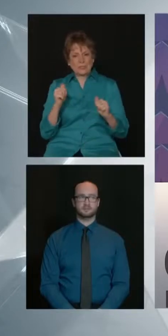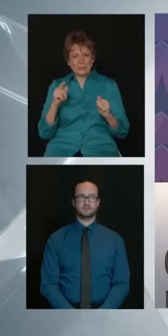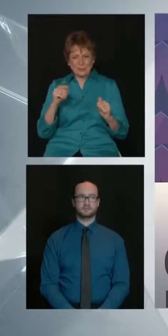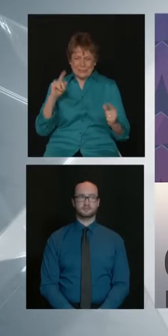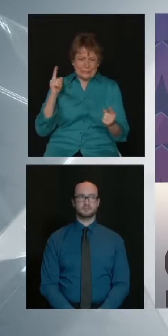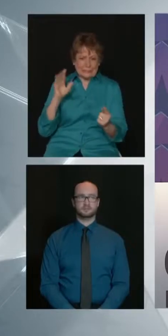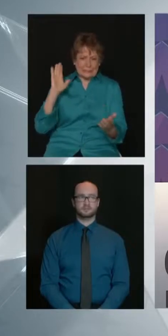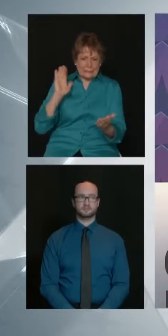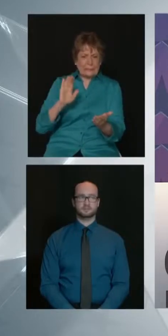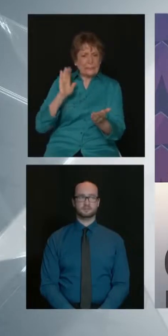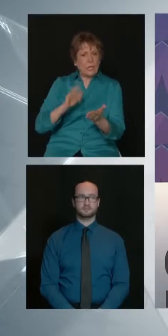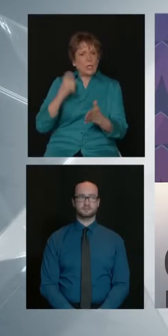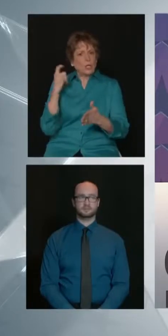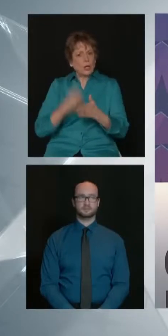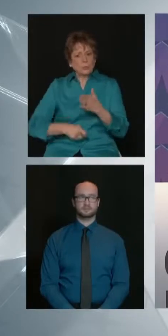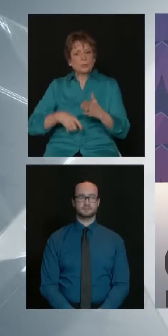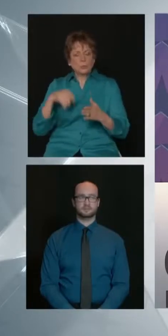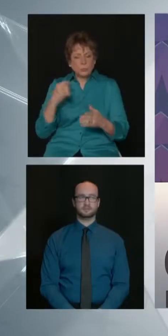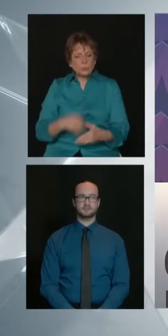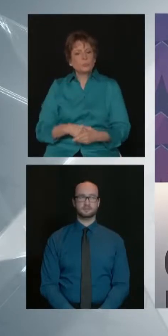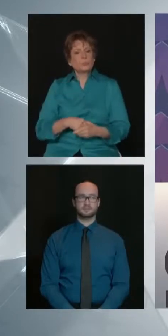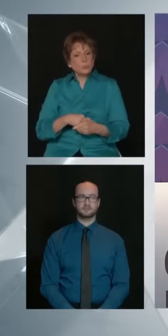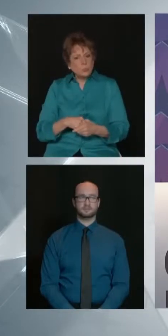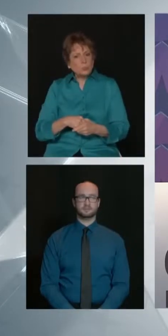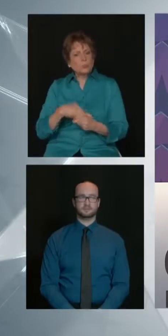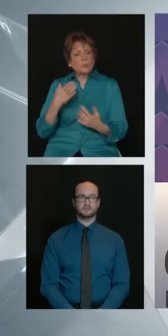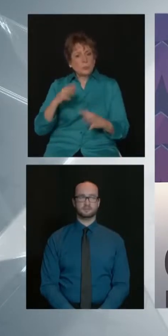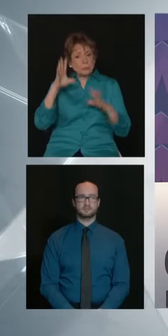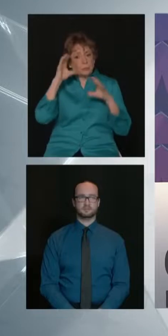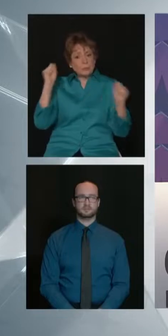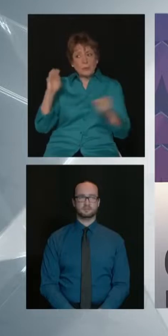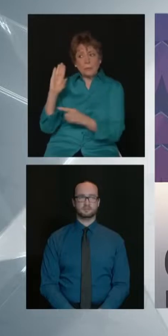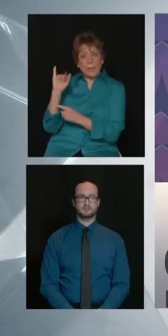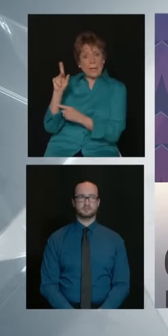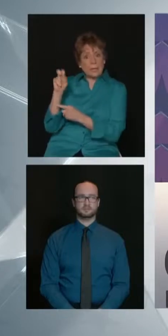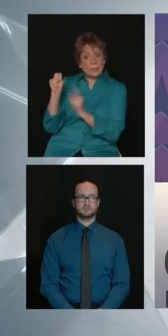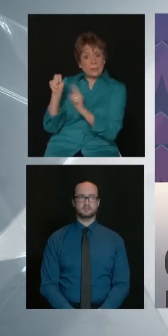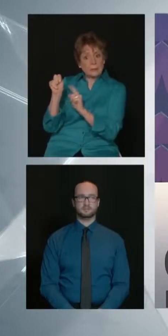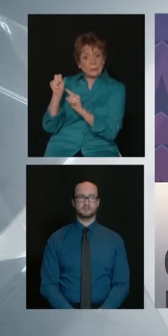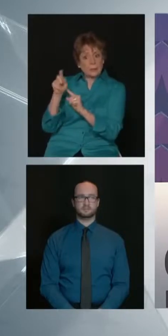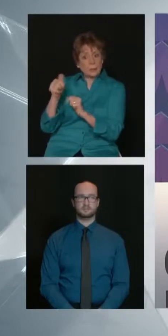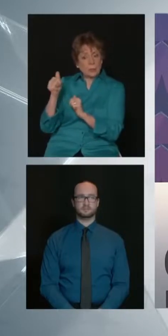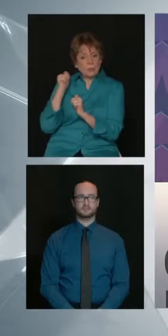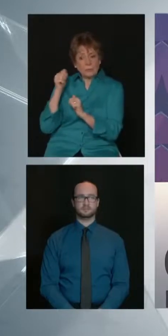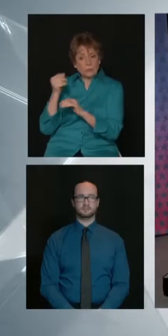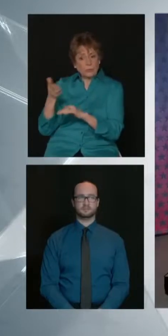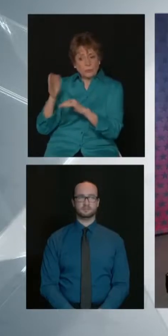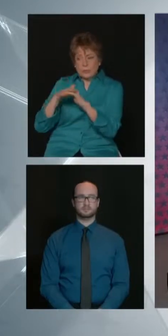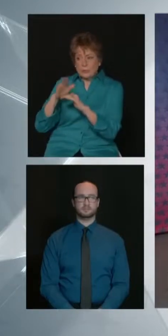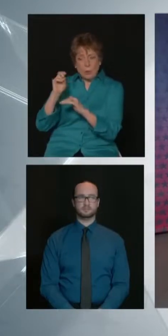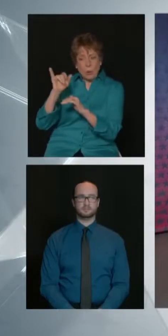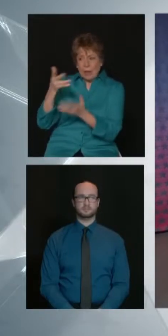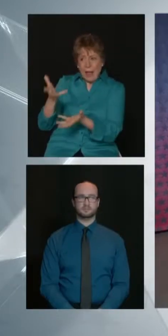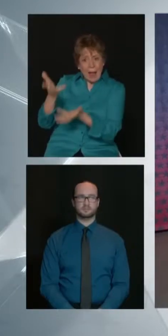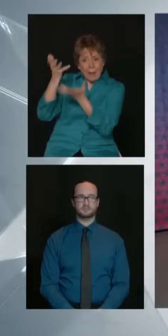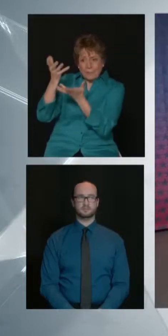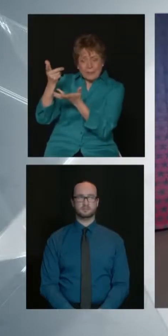when the Biden administration refused to increase oil and gas production, I told him he was